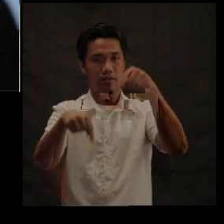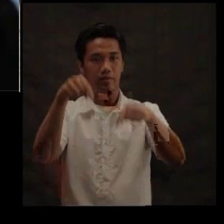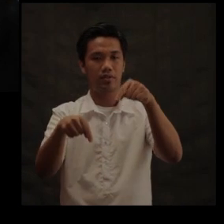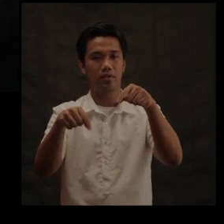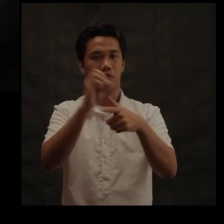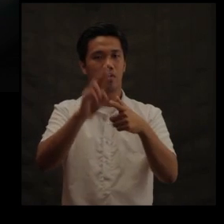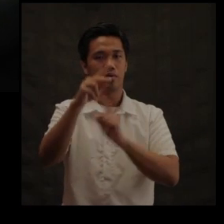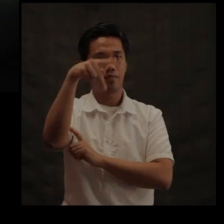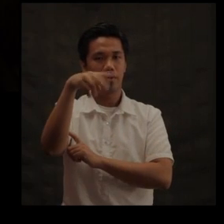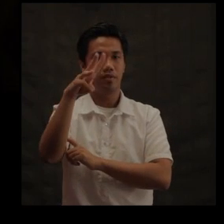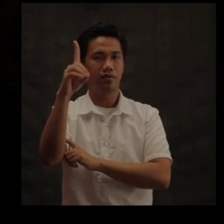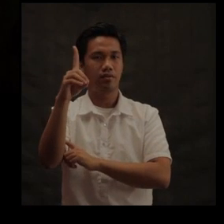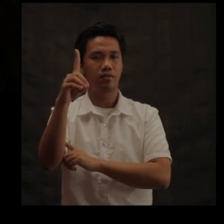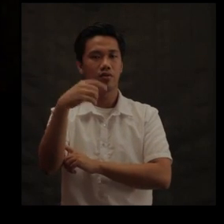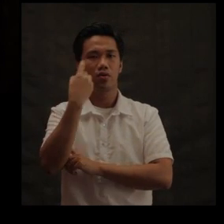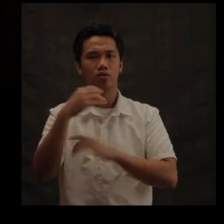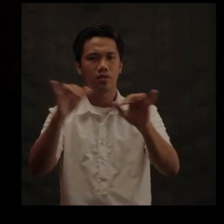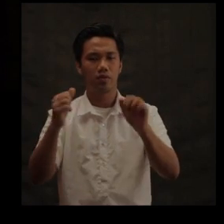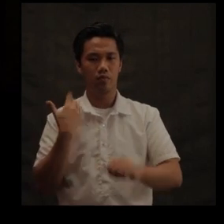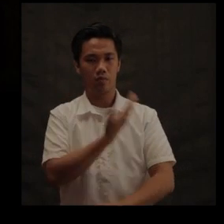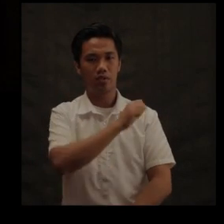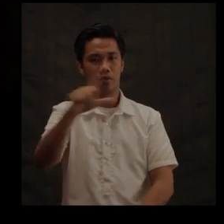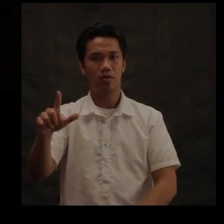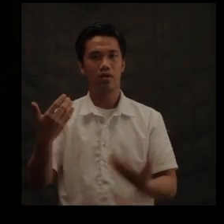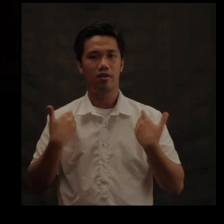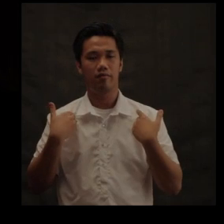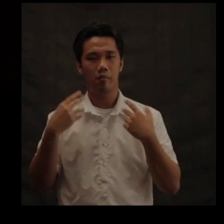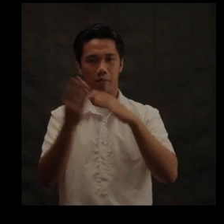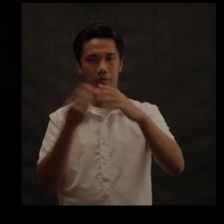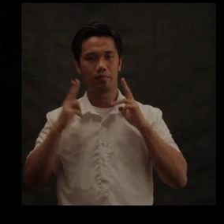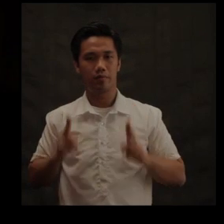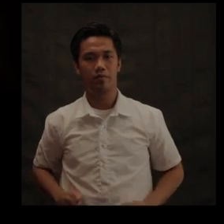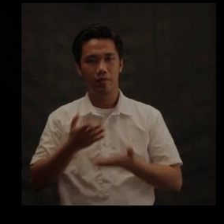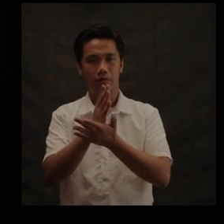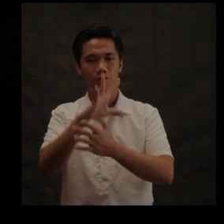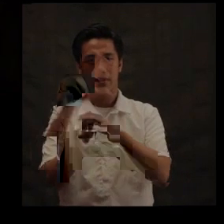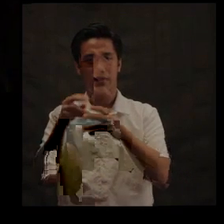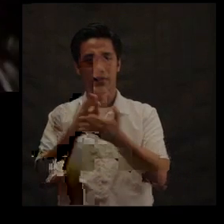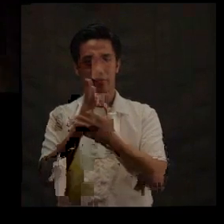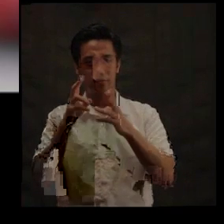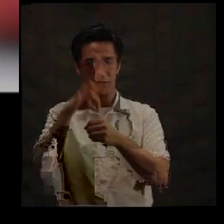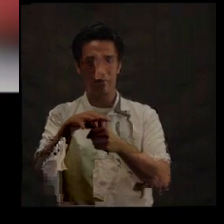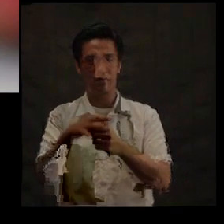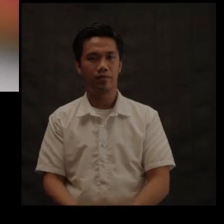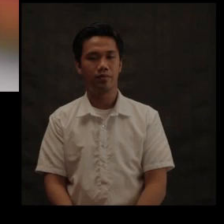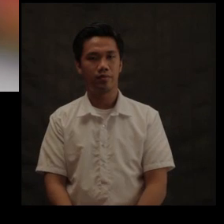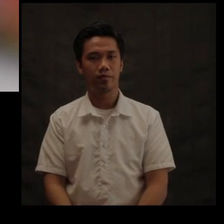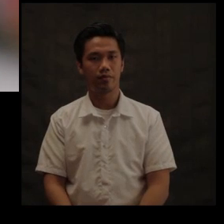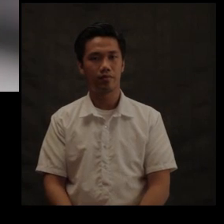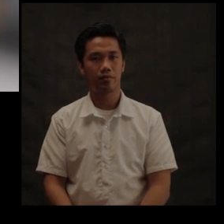the invisible sector. They are people who, like the rest of us, have basic human rights, including the right to